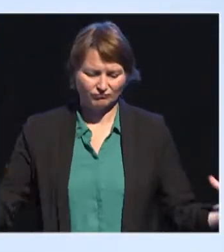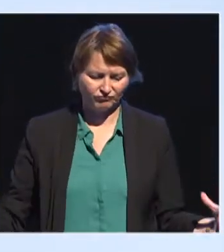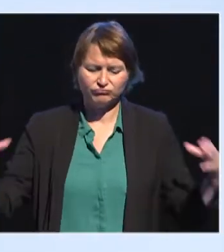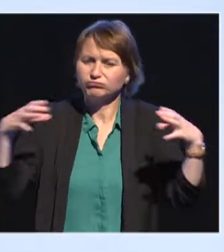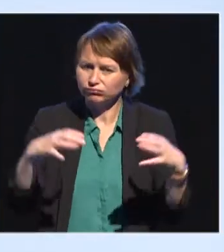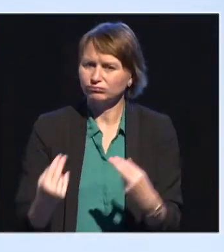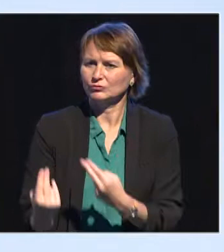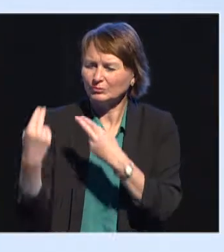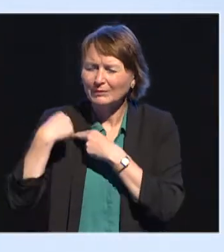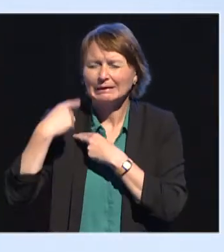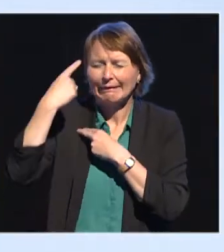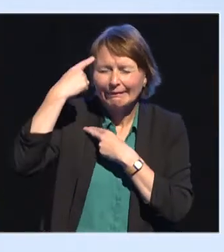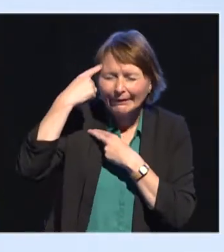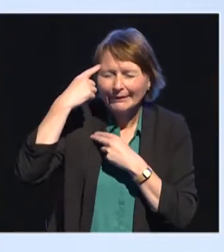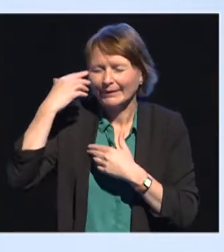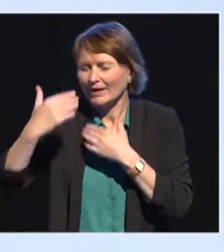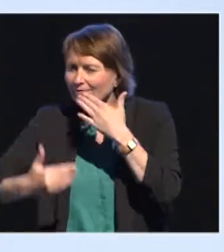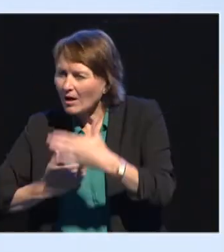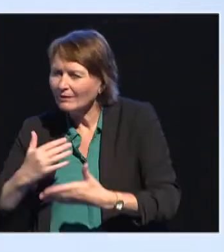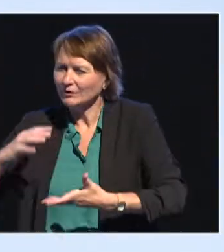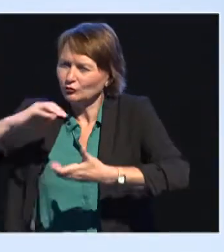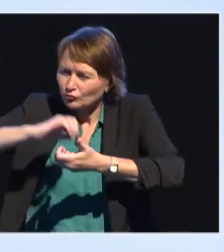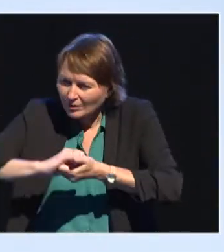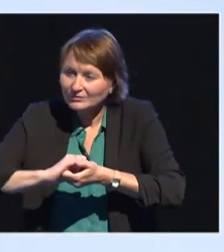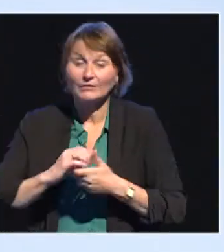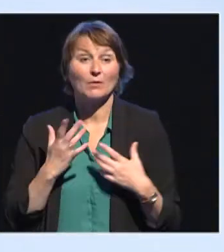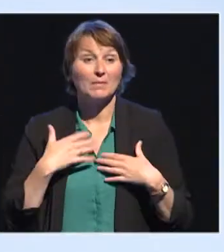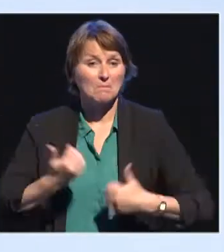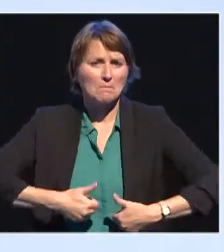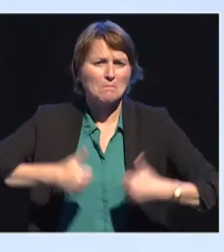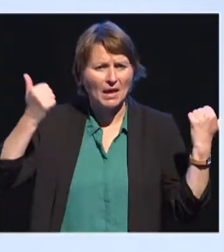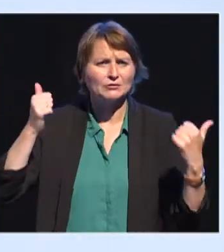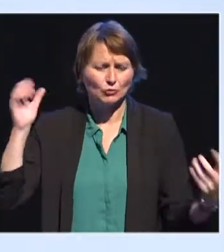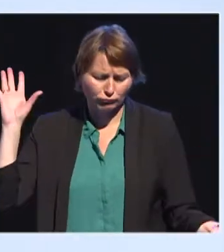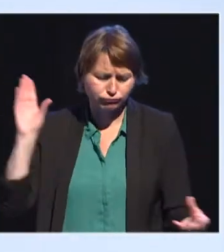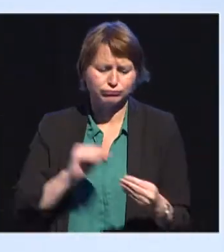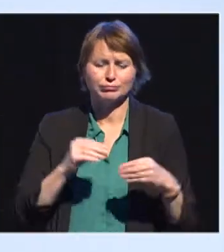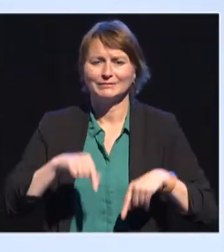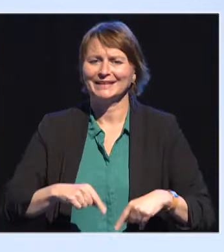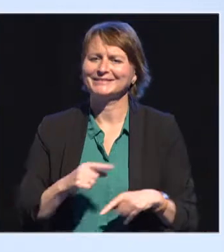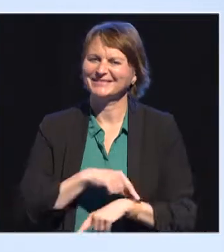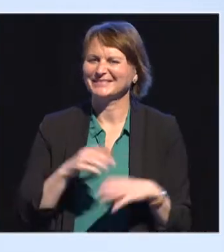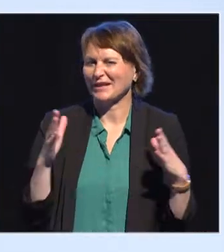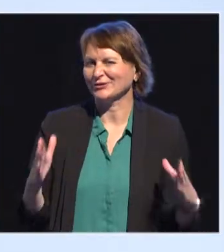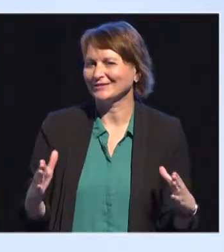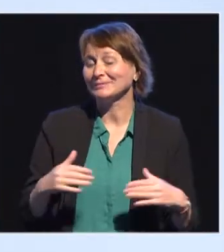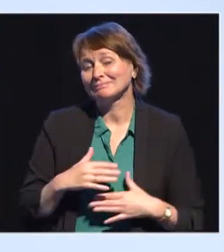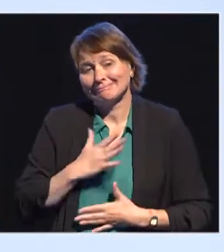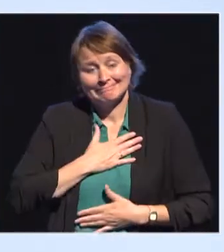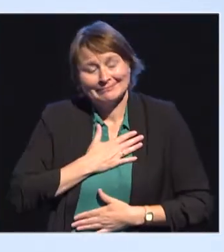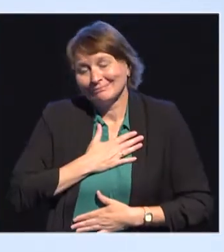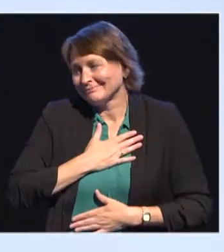in involving, in trusting, I think probably for me is the best way to wrap up this session. I will simply invite you, because I